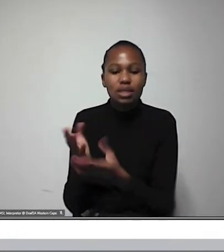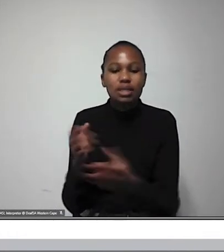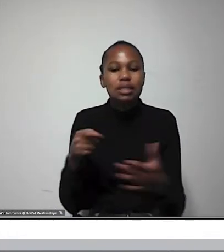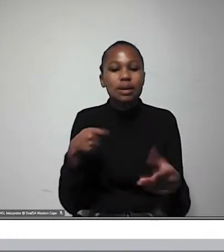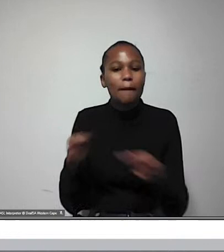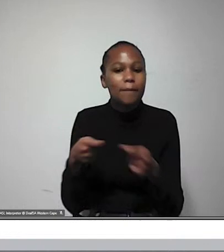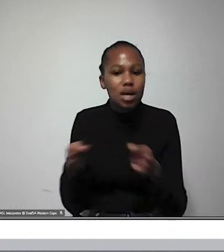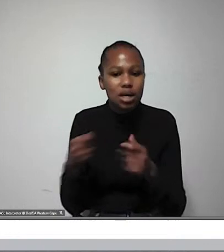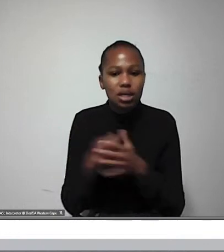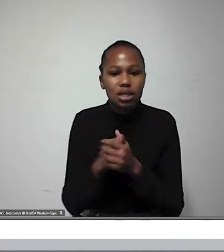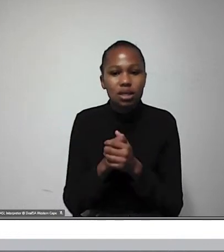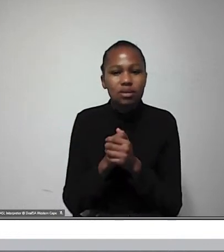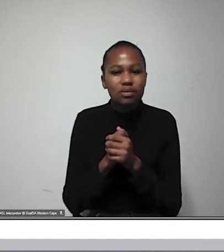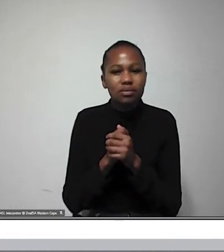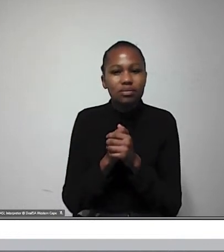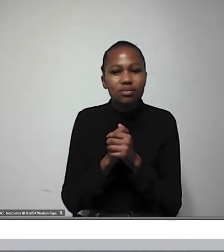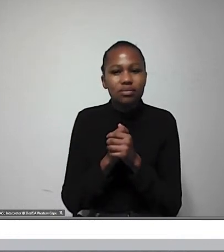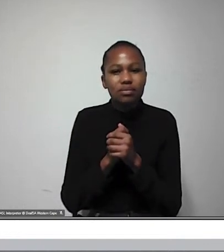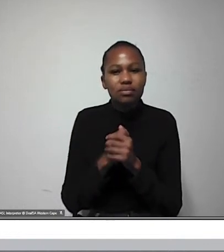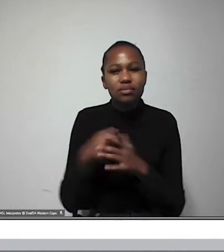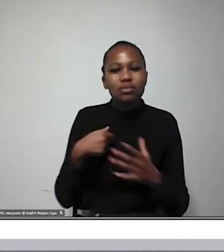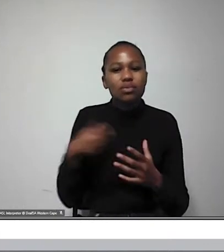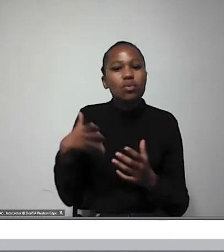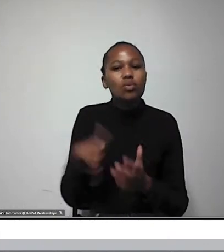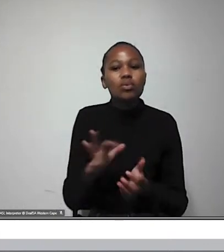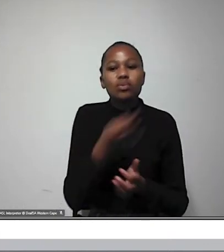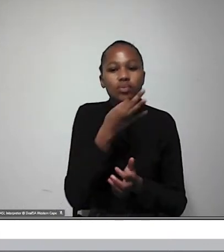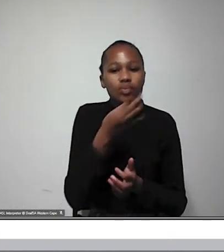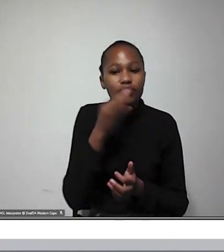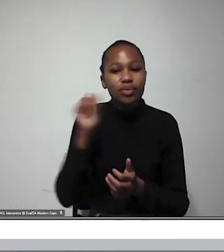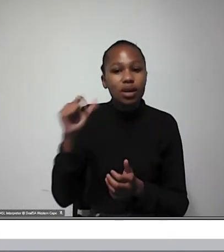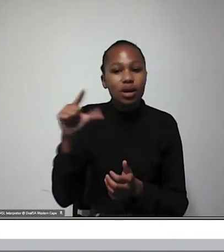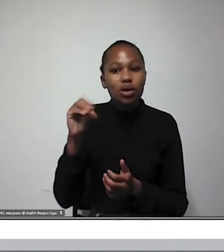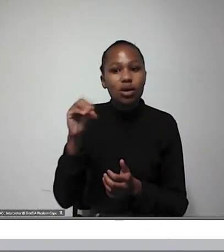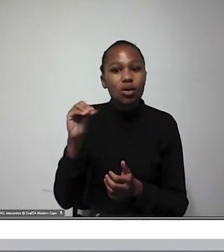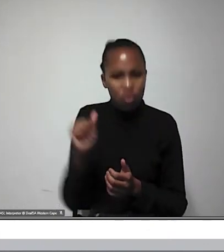that I almost want to say now that AGOA is really